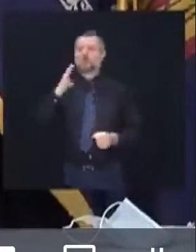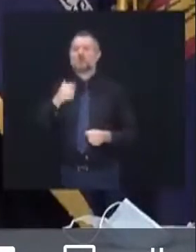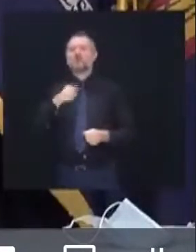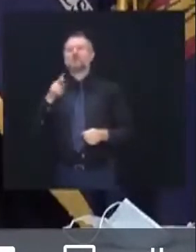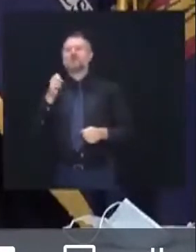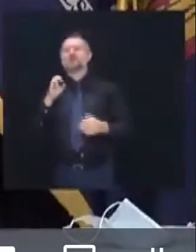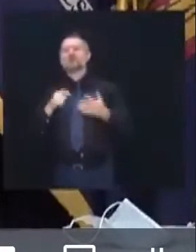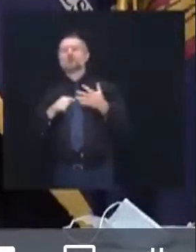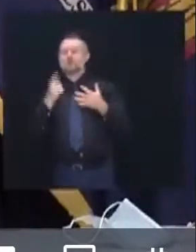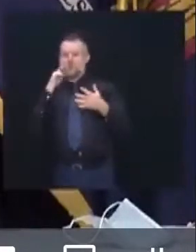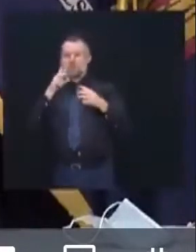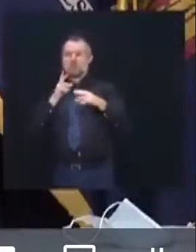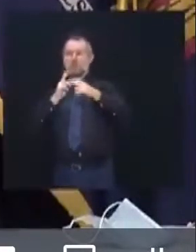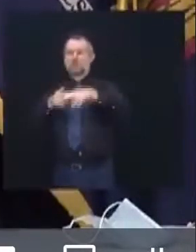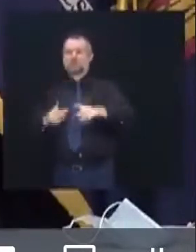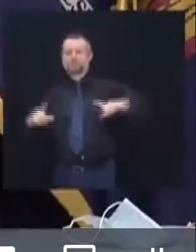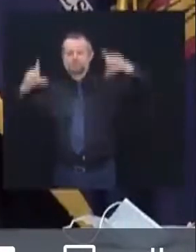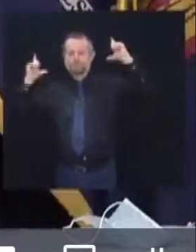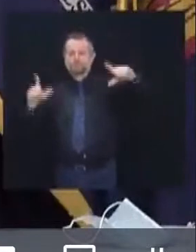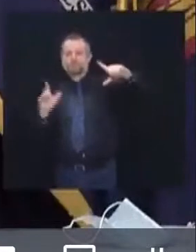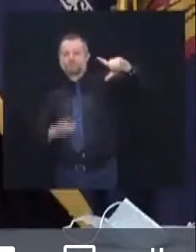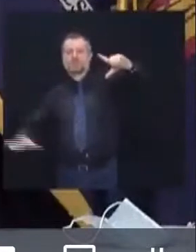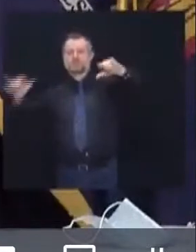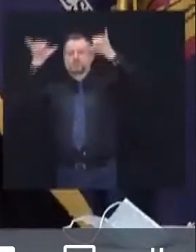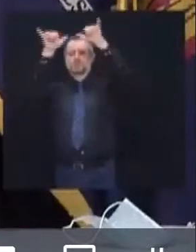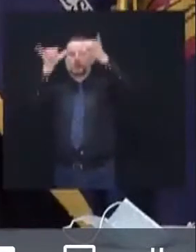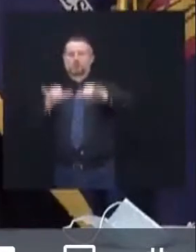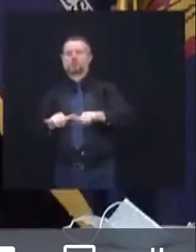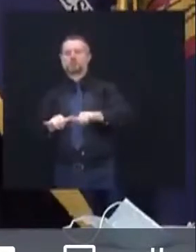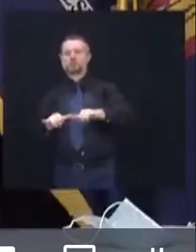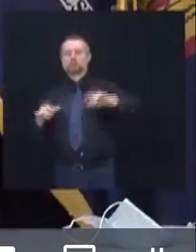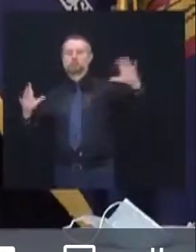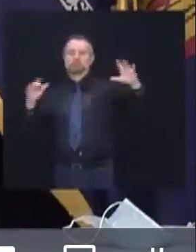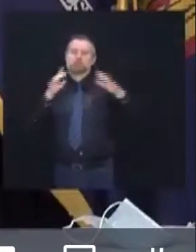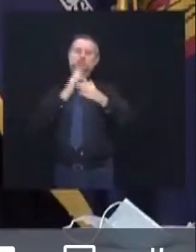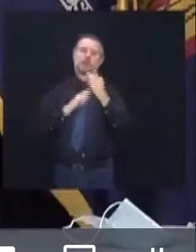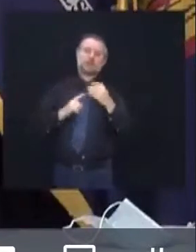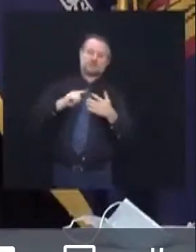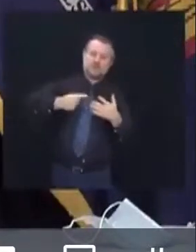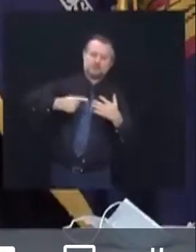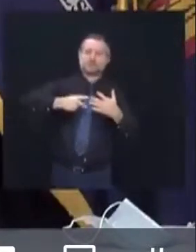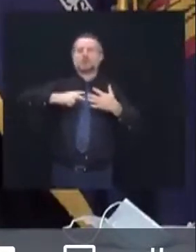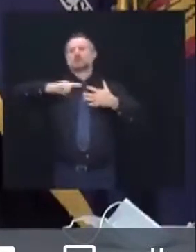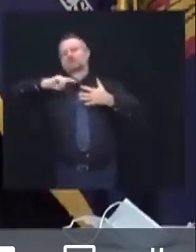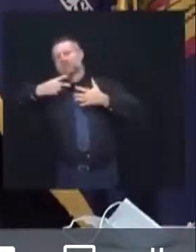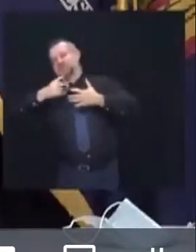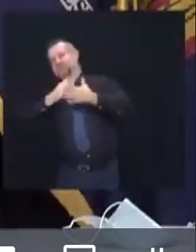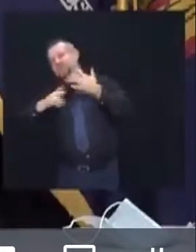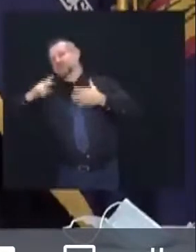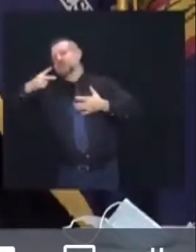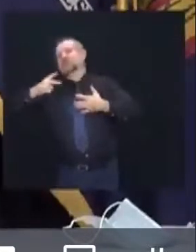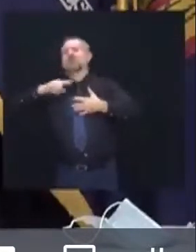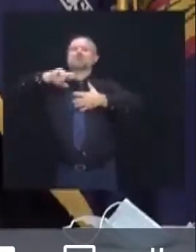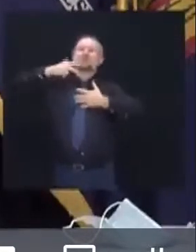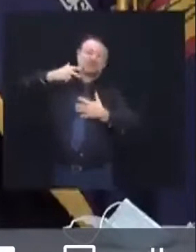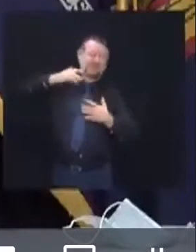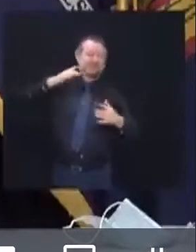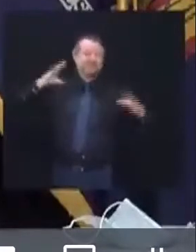regions, we had metrics up so people knew when they were getting close, and it was very transparent. And I thought it was